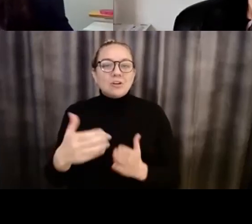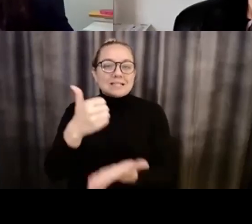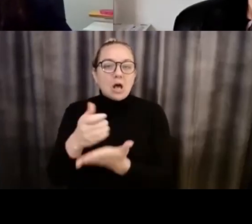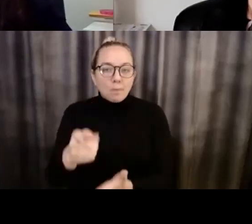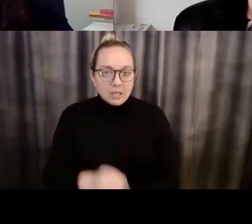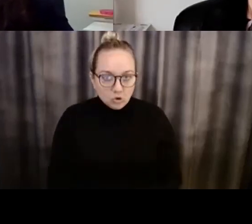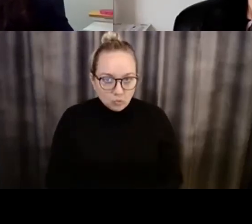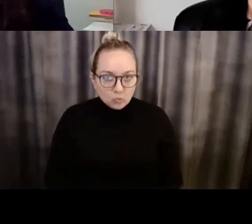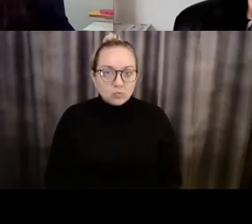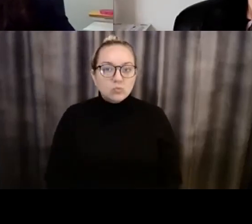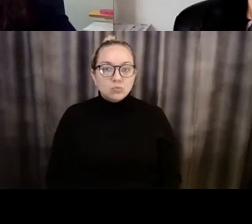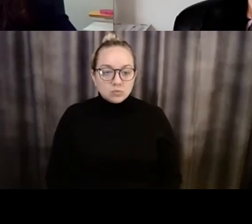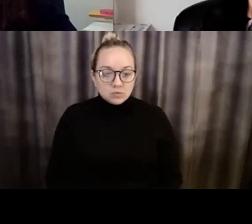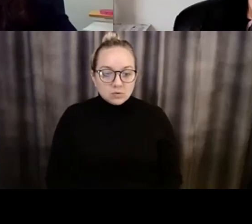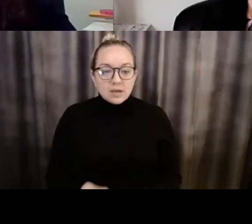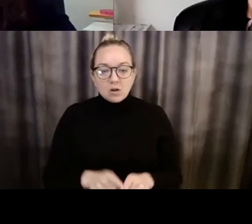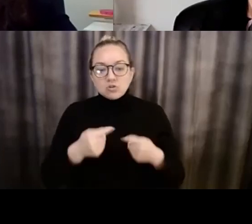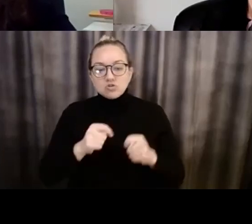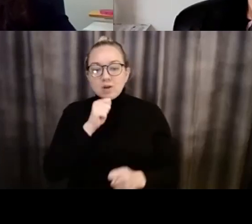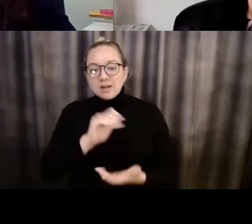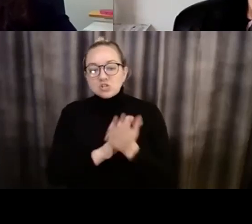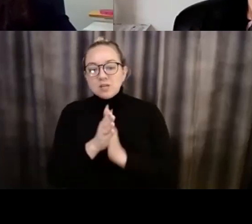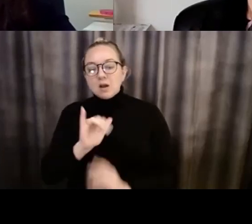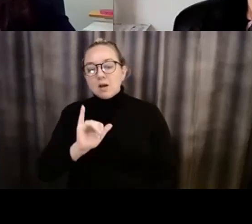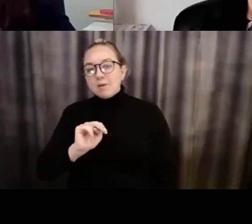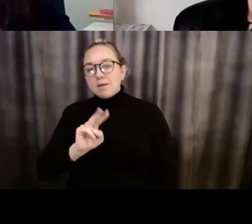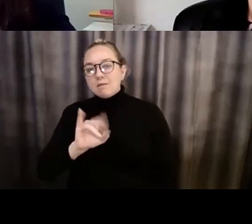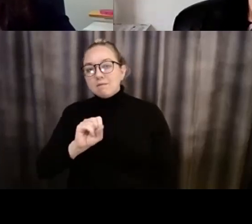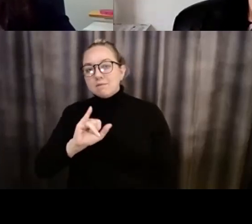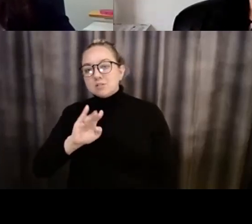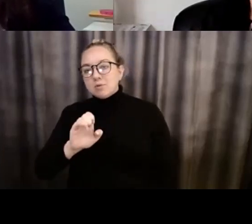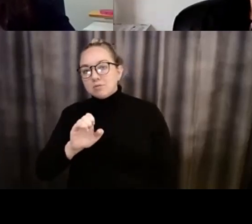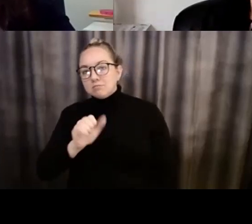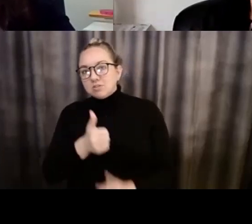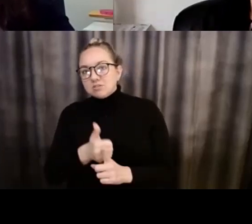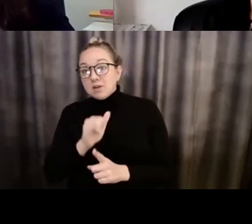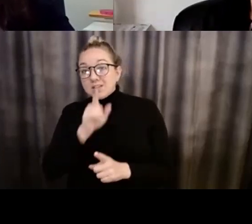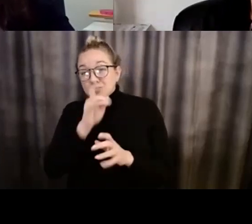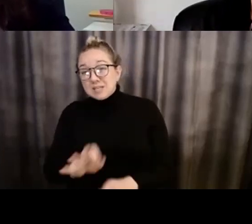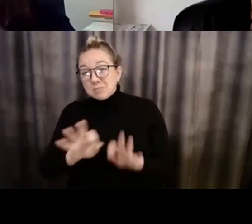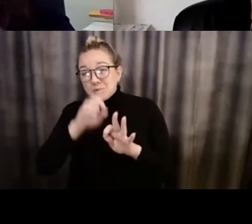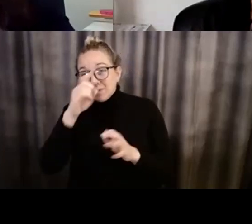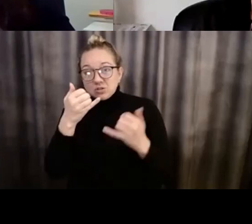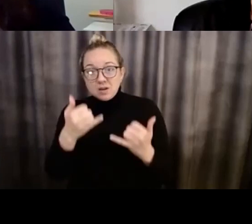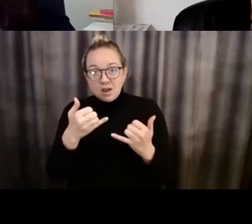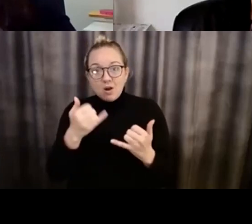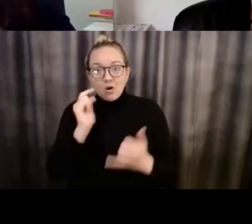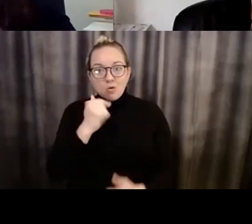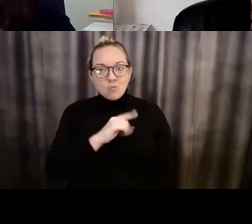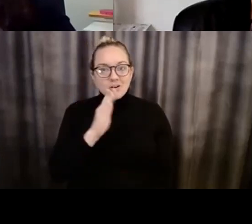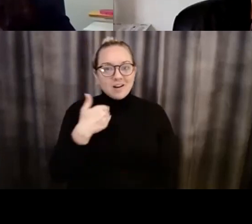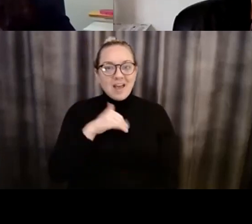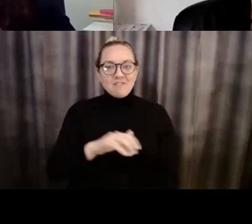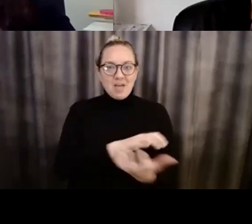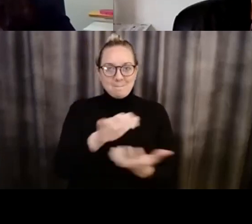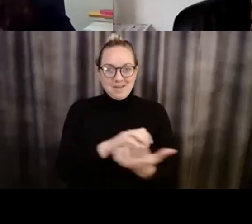invisible, try not to become invisible yourself. I think that's super important, because right now we're going to have a combination of people staying back behind their computers